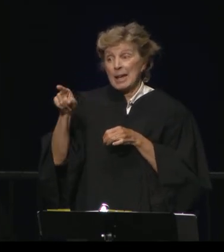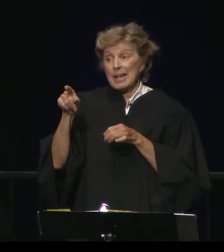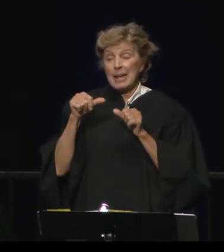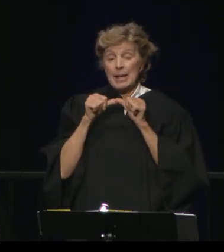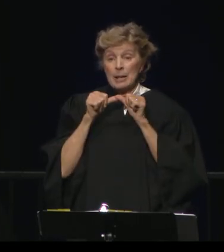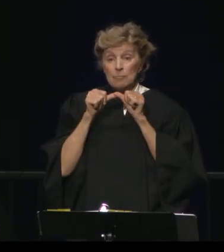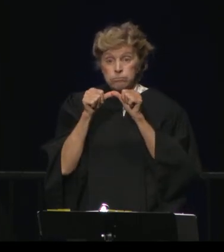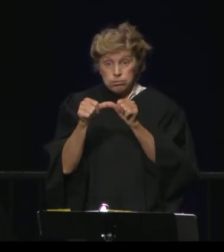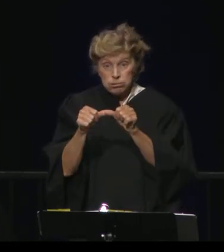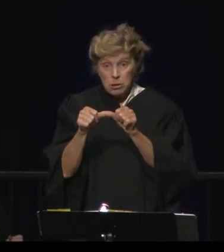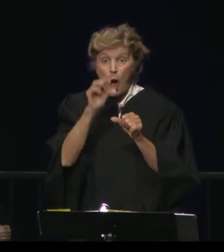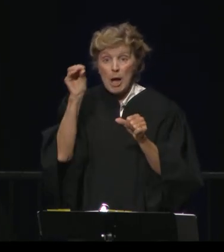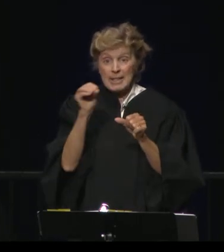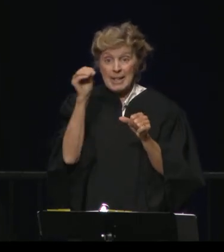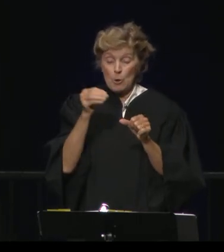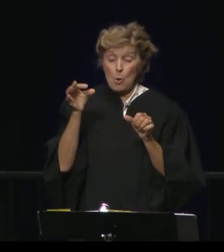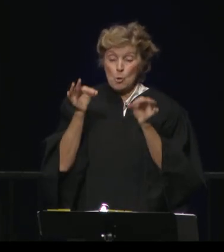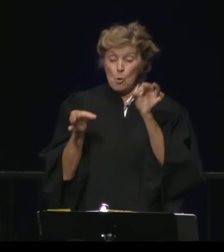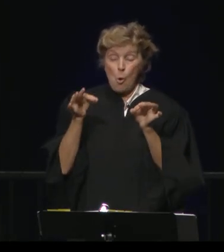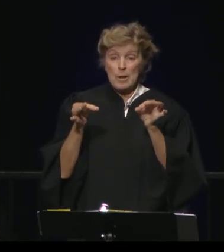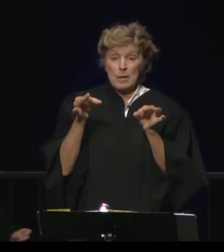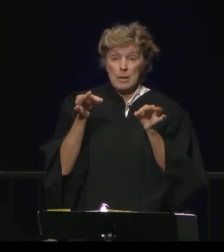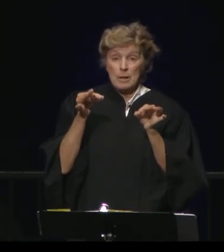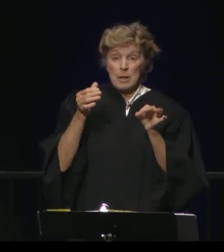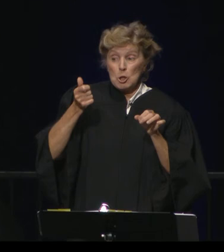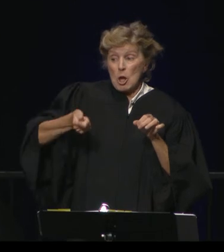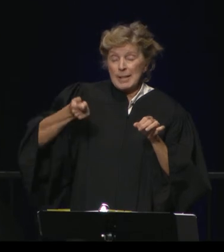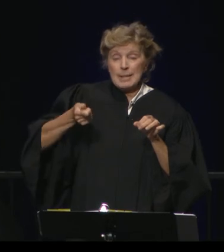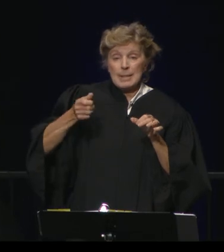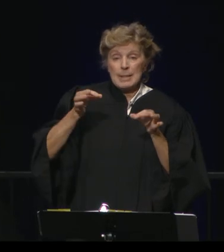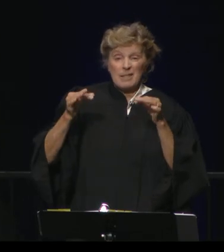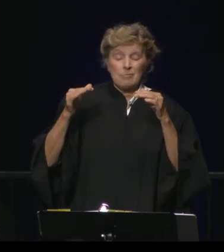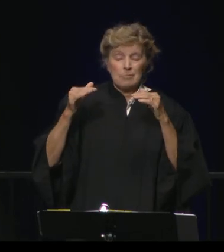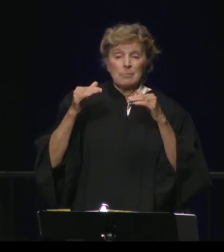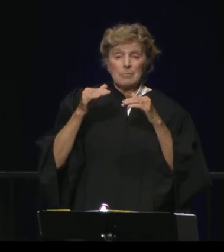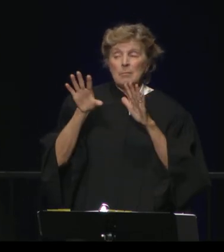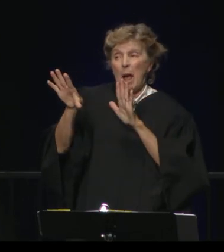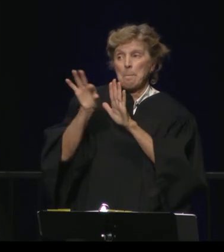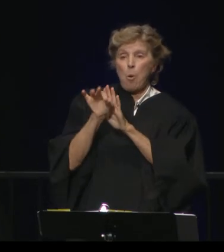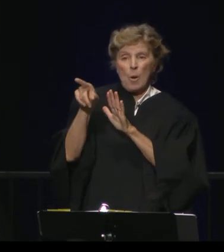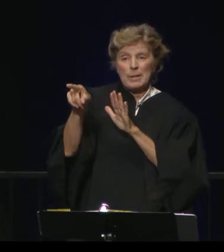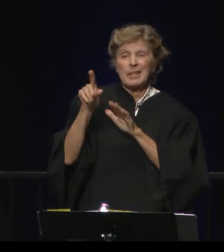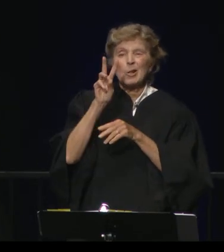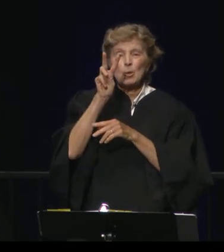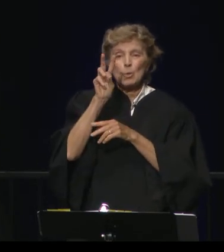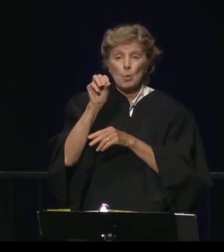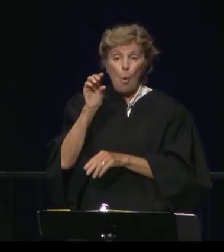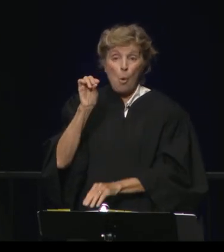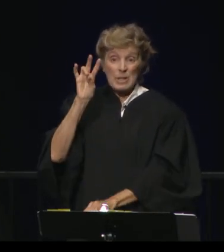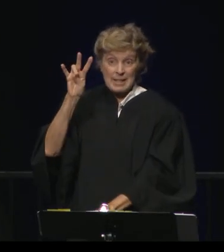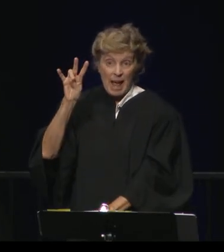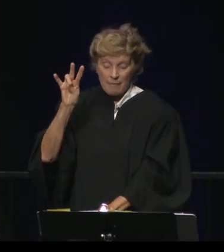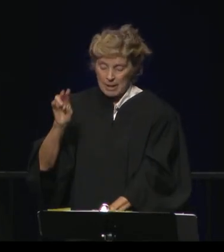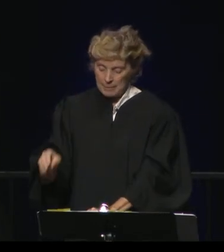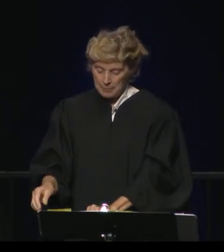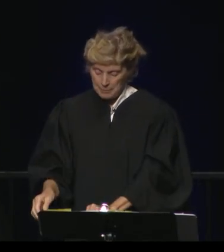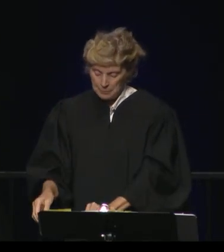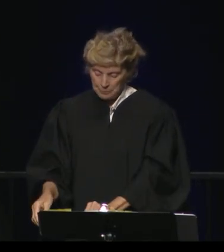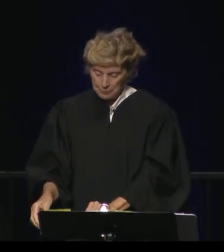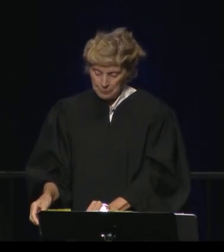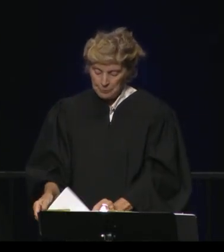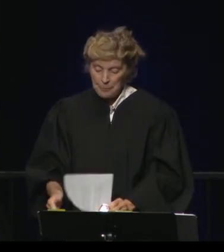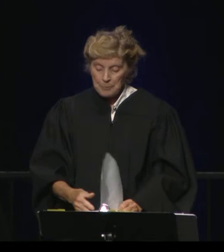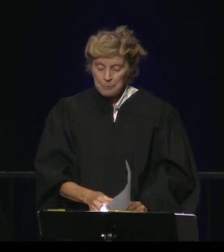the Superior Court of Justice, where he was first appointed in 2007. Chief